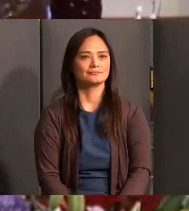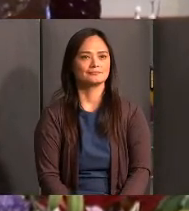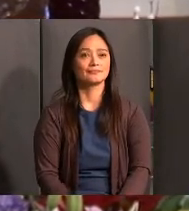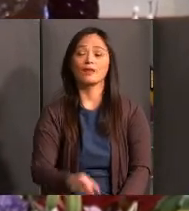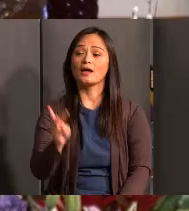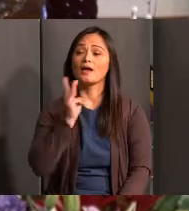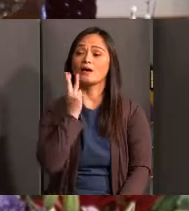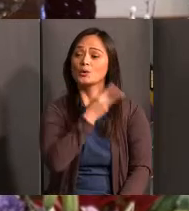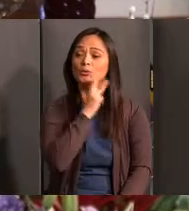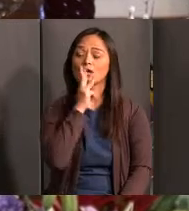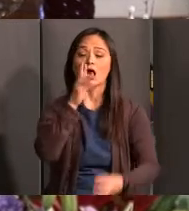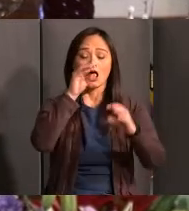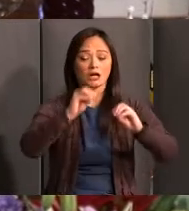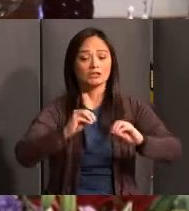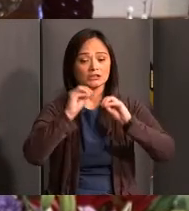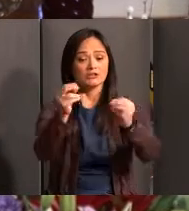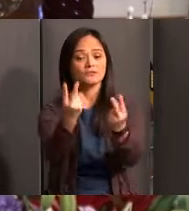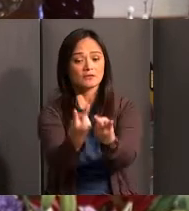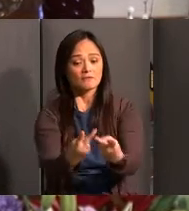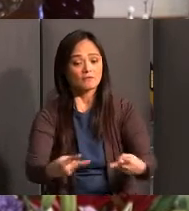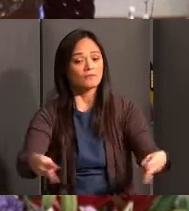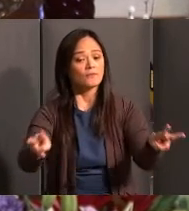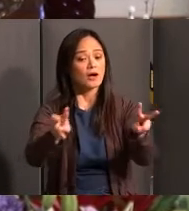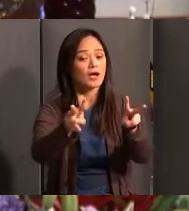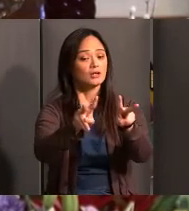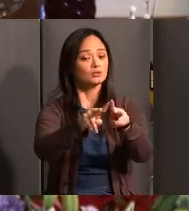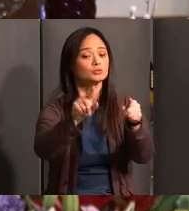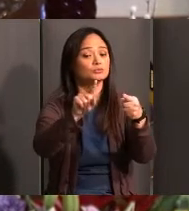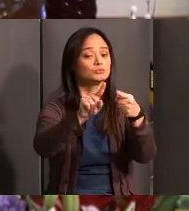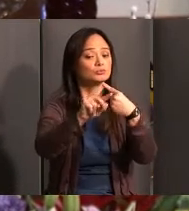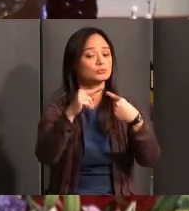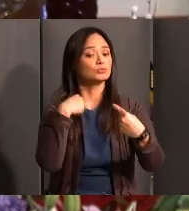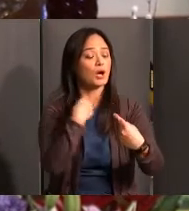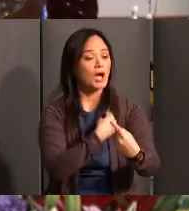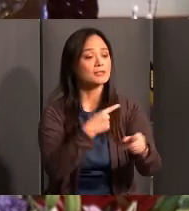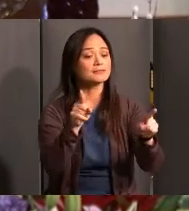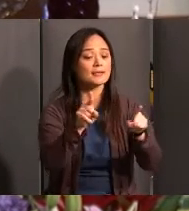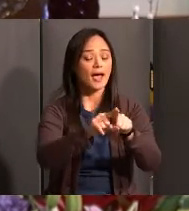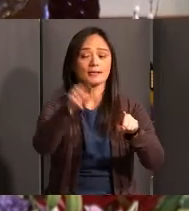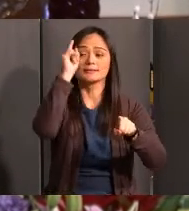we are giving value to us as God's people.